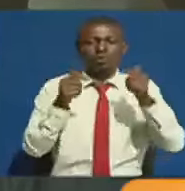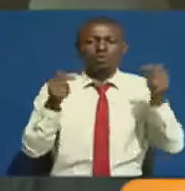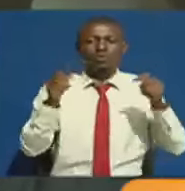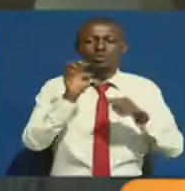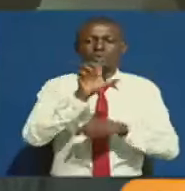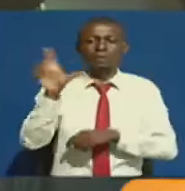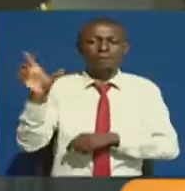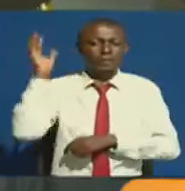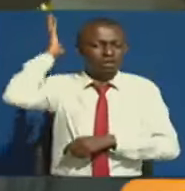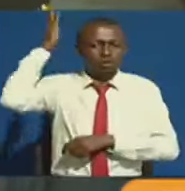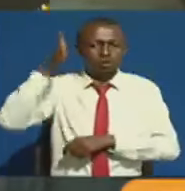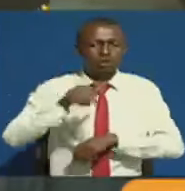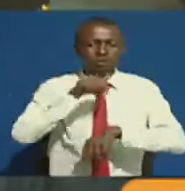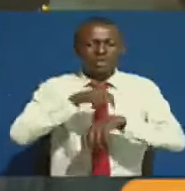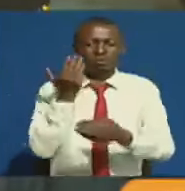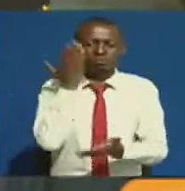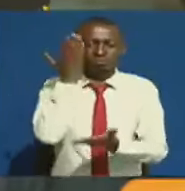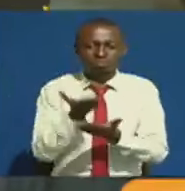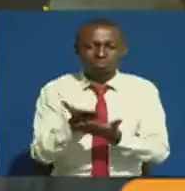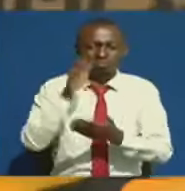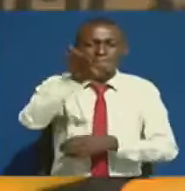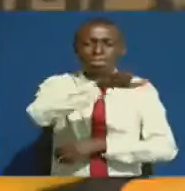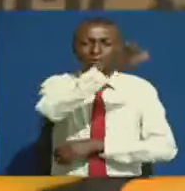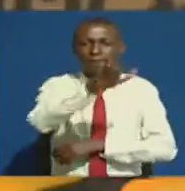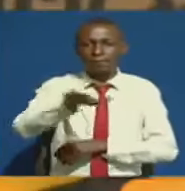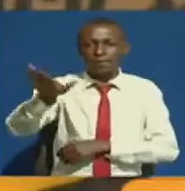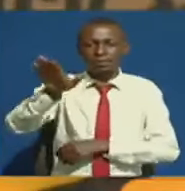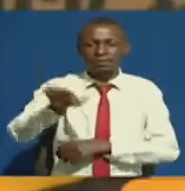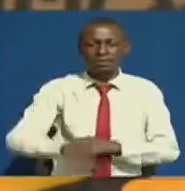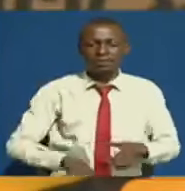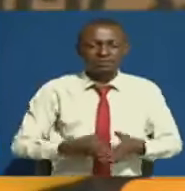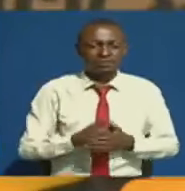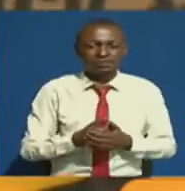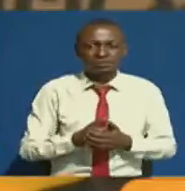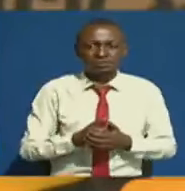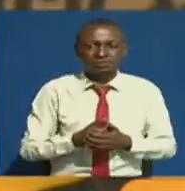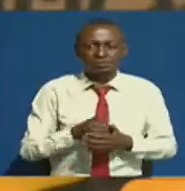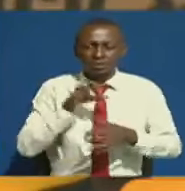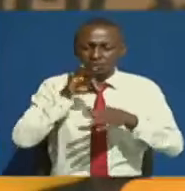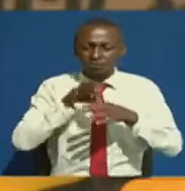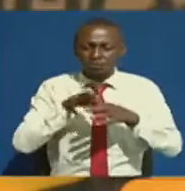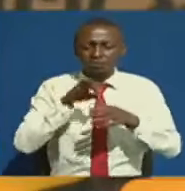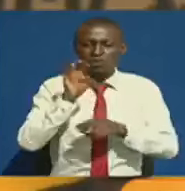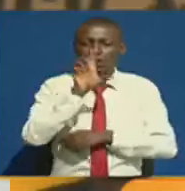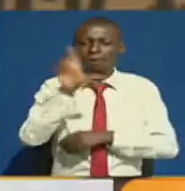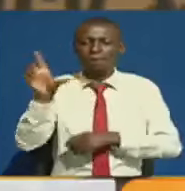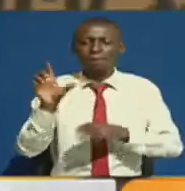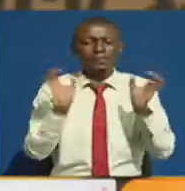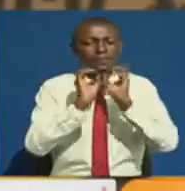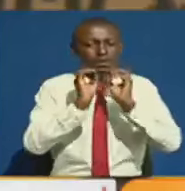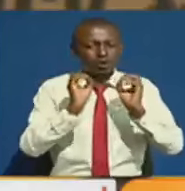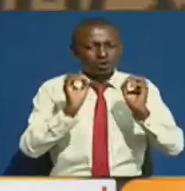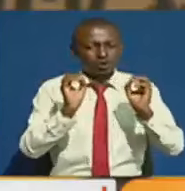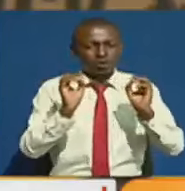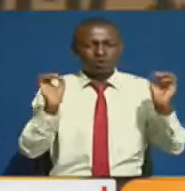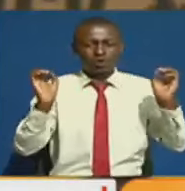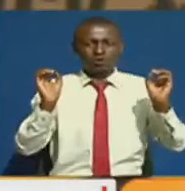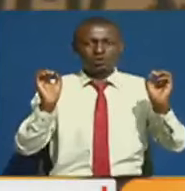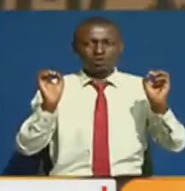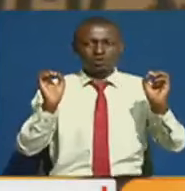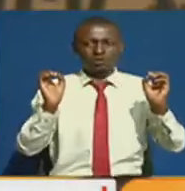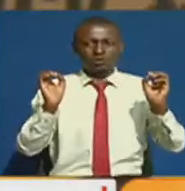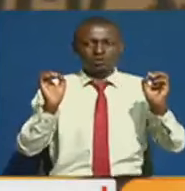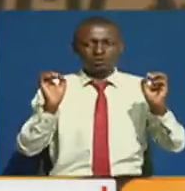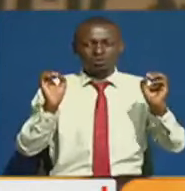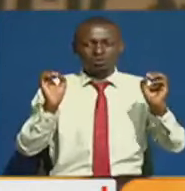bill when it comes to the floor of the house. I will not vote for a bill that introduces an eco levy, a